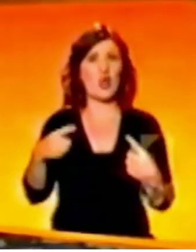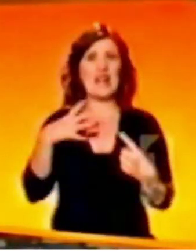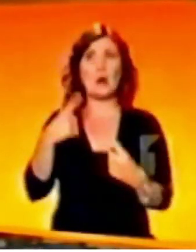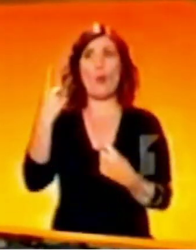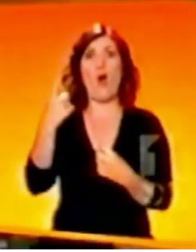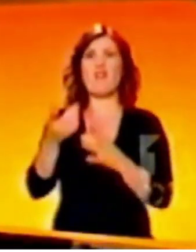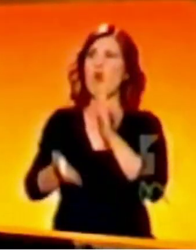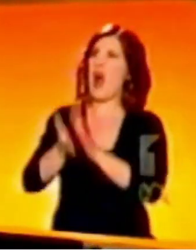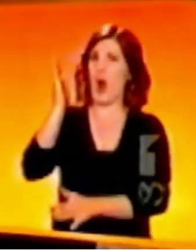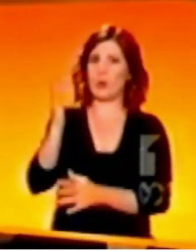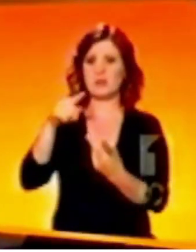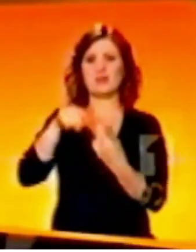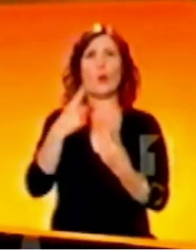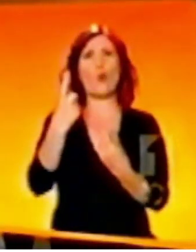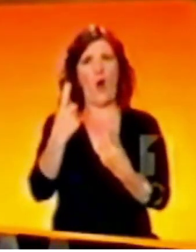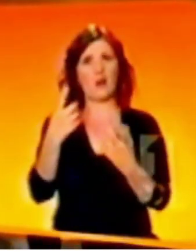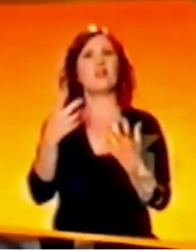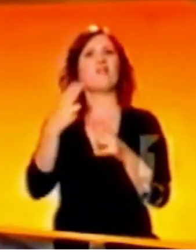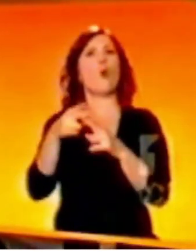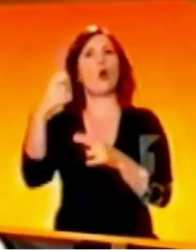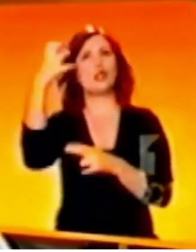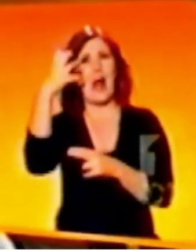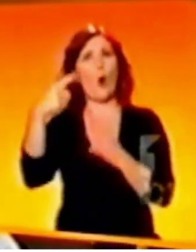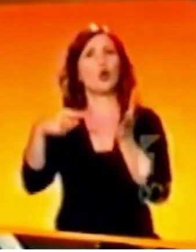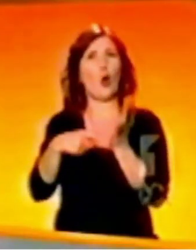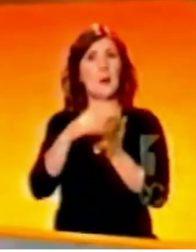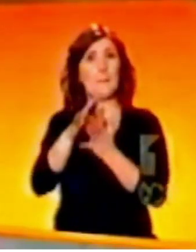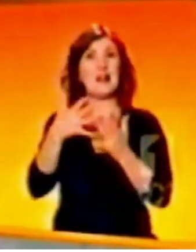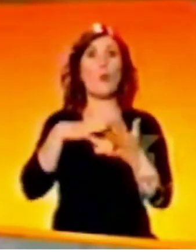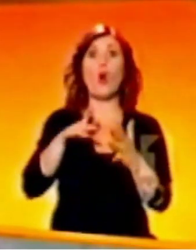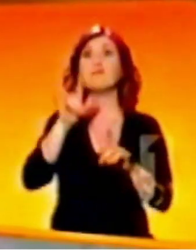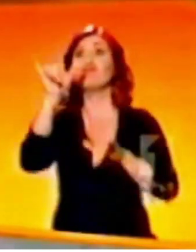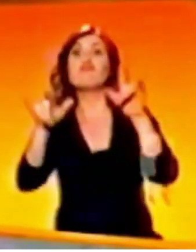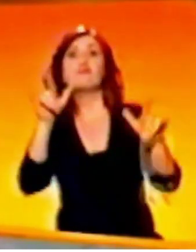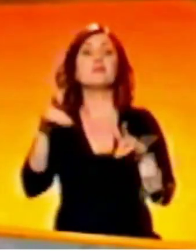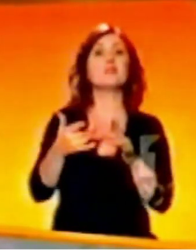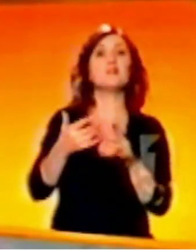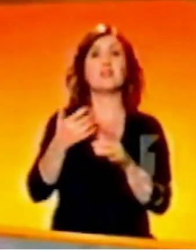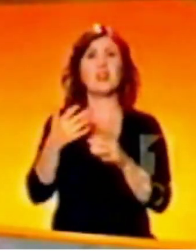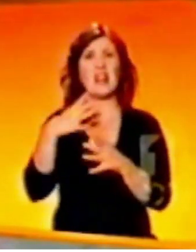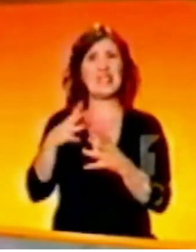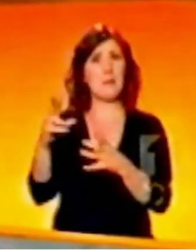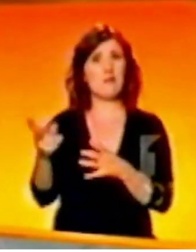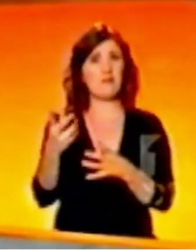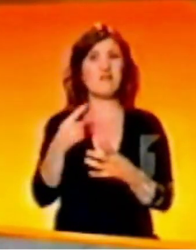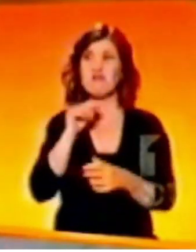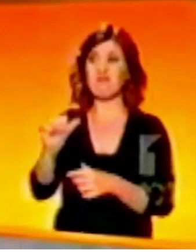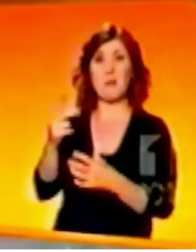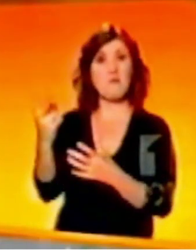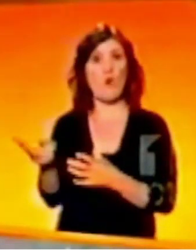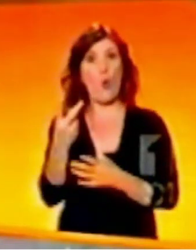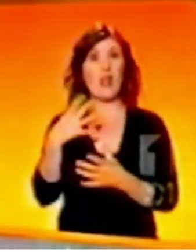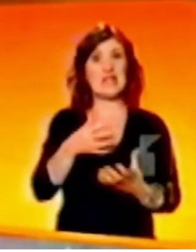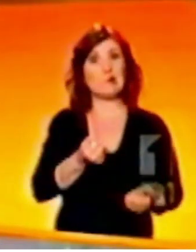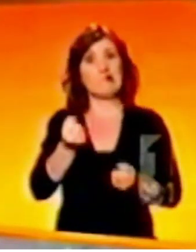Yes. Then another one for the shower and the toilet, and if you travel, you might have to take You two take with normally that with you, yes. Yeah.